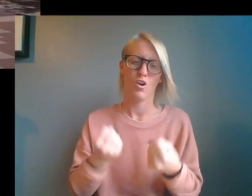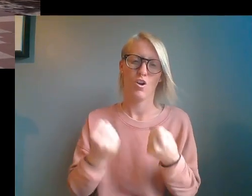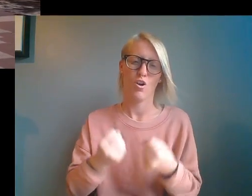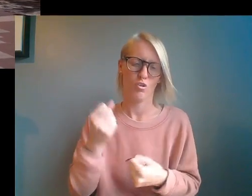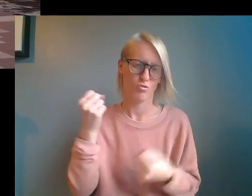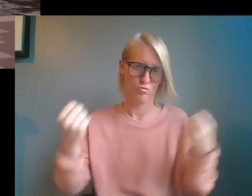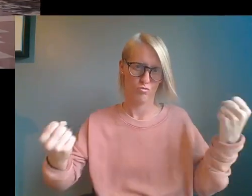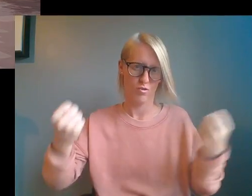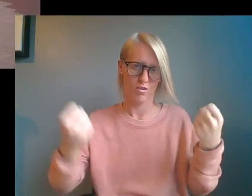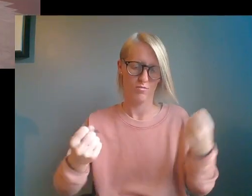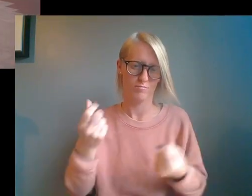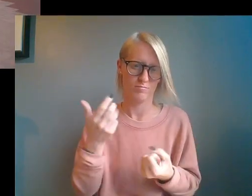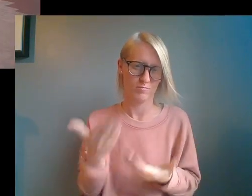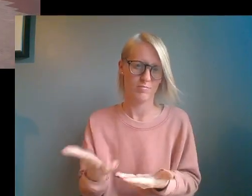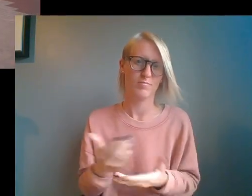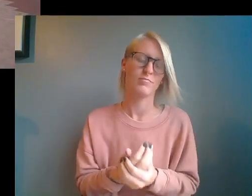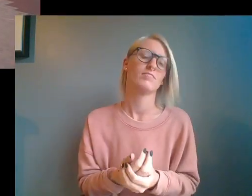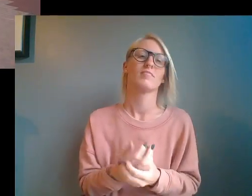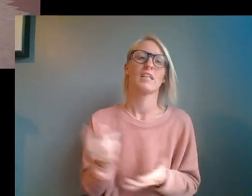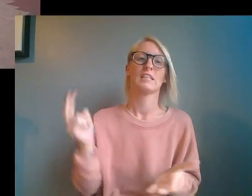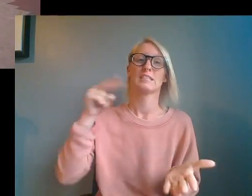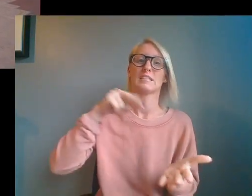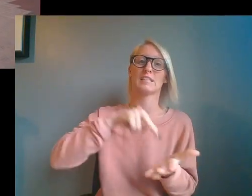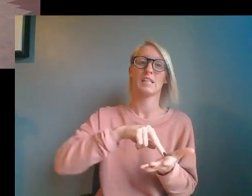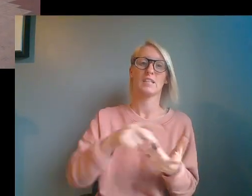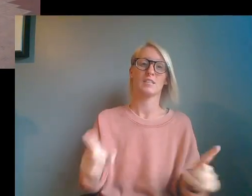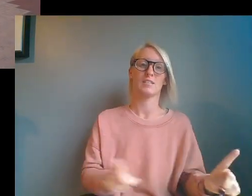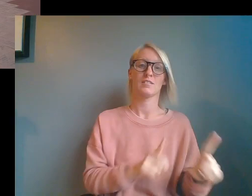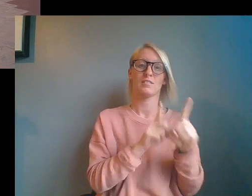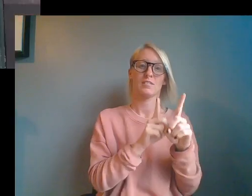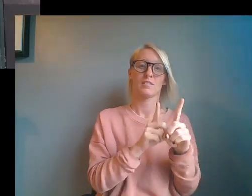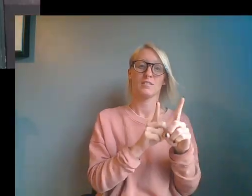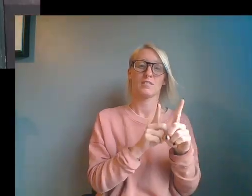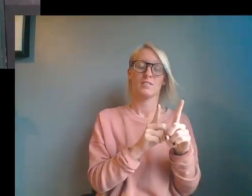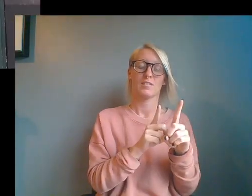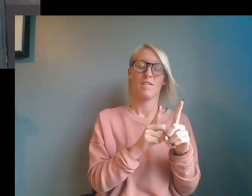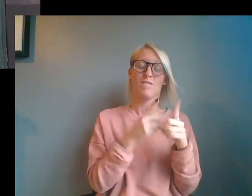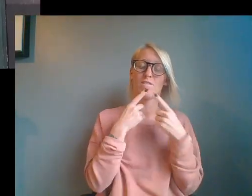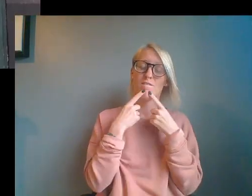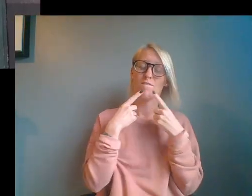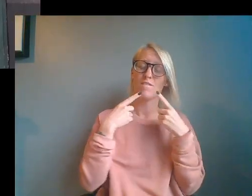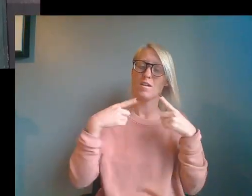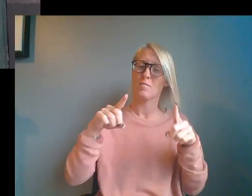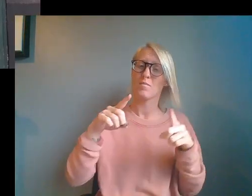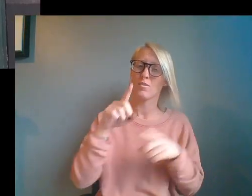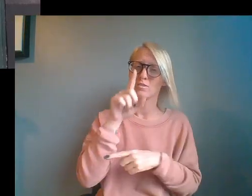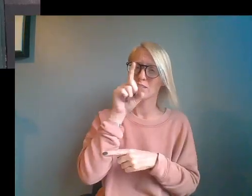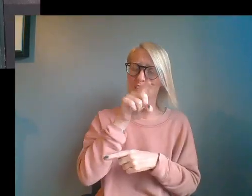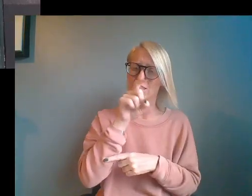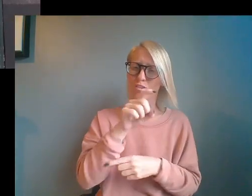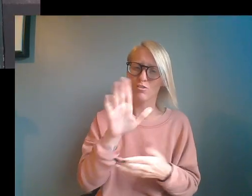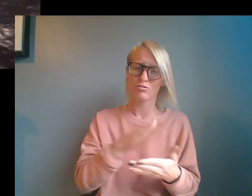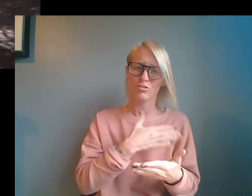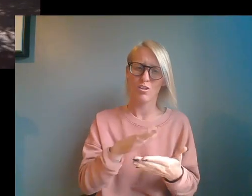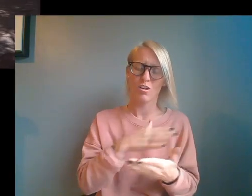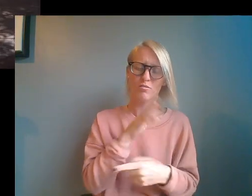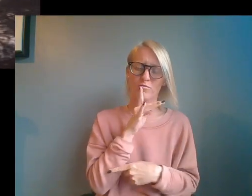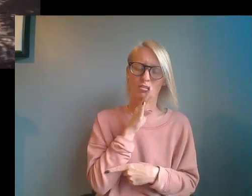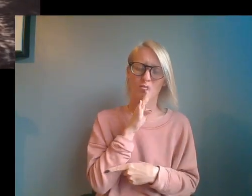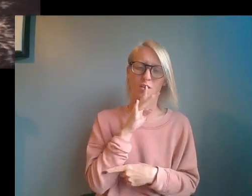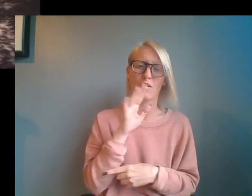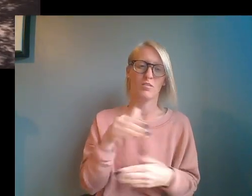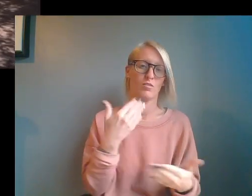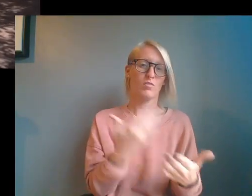Standing on a corner park is an area that honors the famous Eagles song Take It Easy and the line that talks about being in Winslow, Arizona.